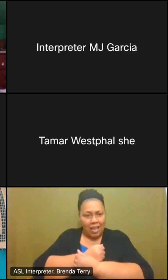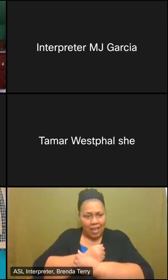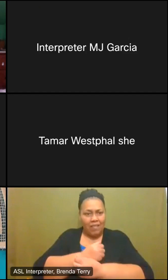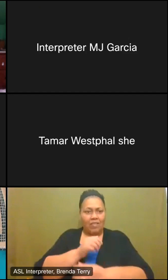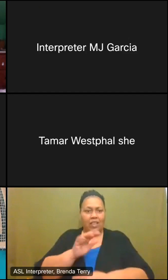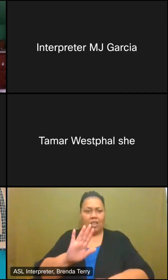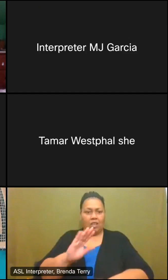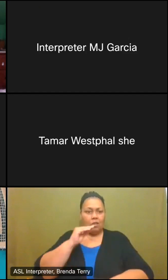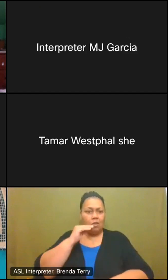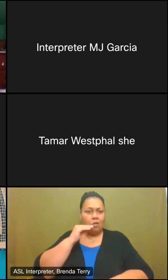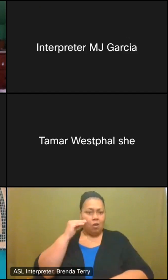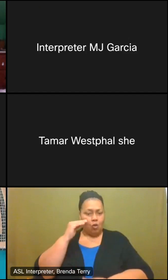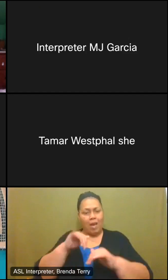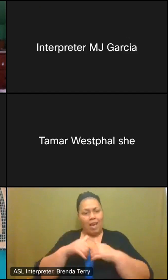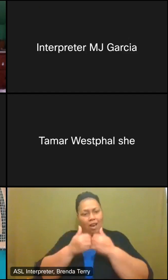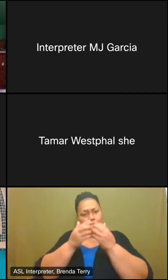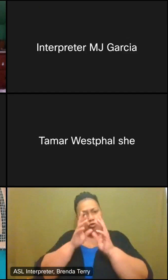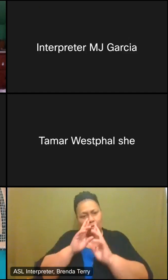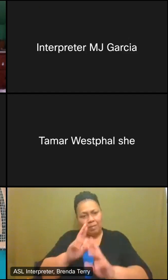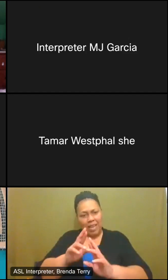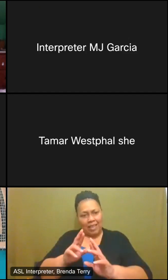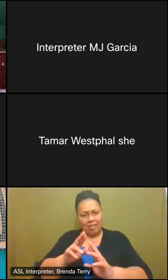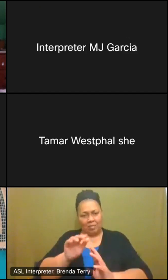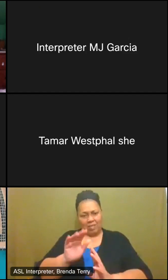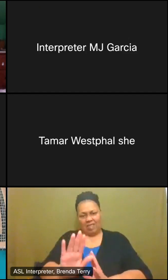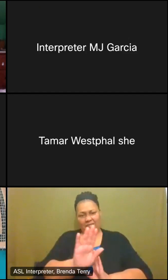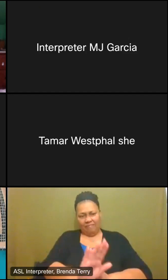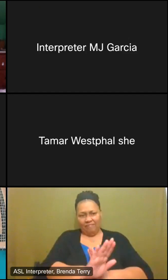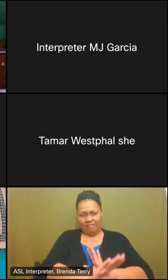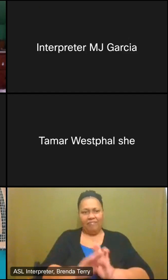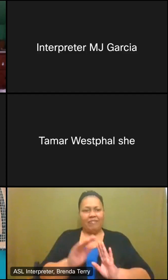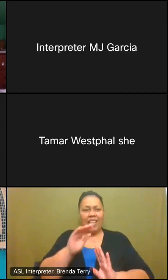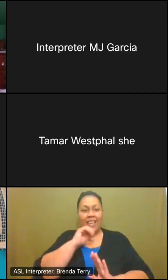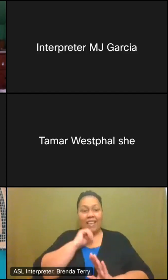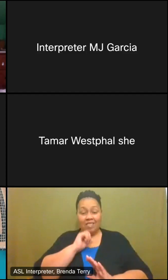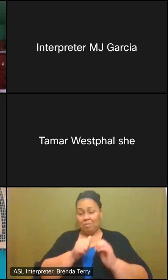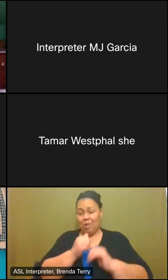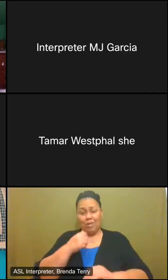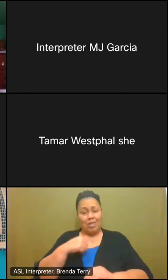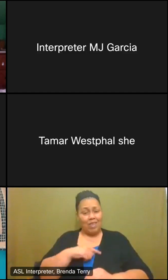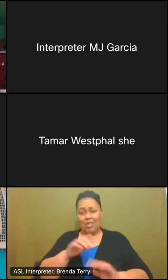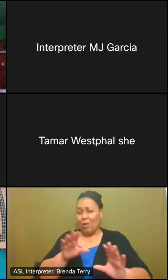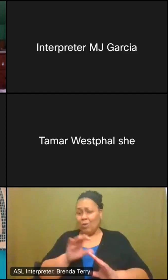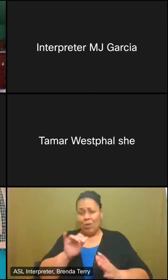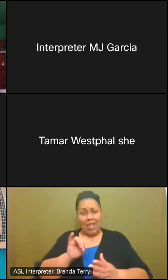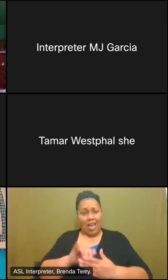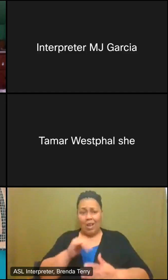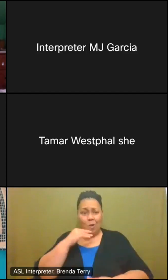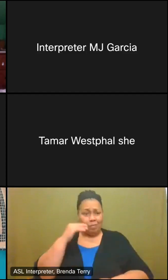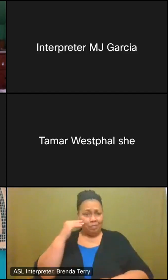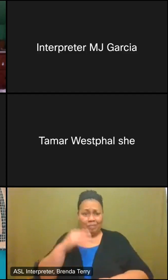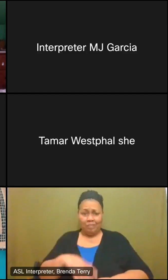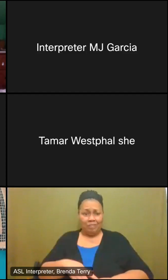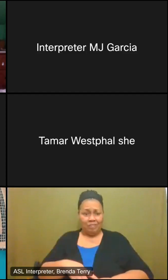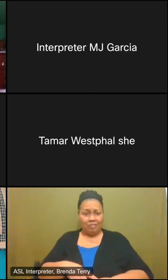how to respect them at their age, because most of us, we don't do that at home. We just go